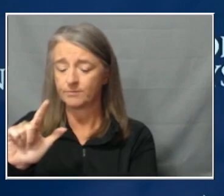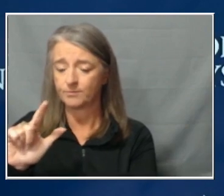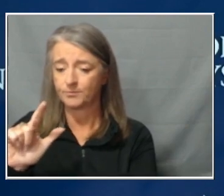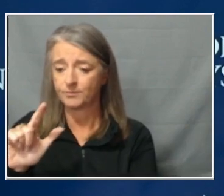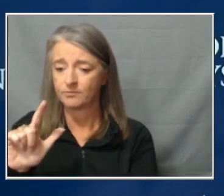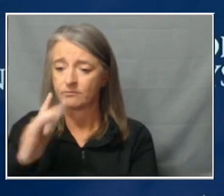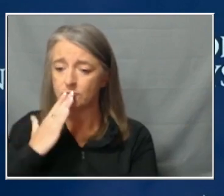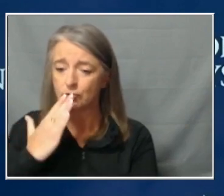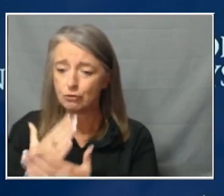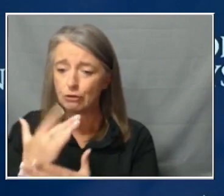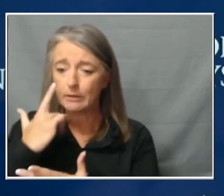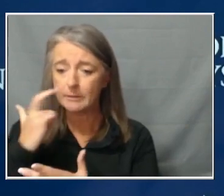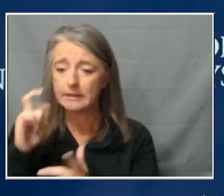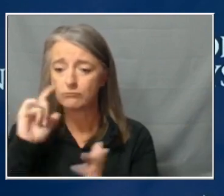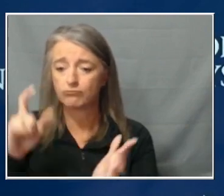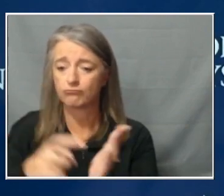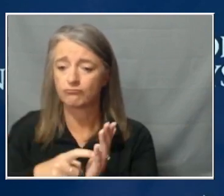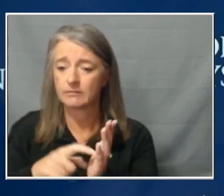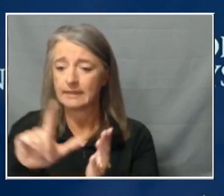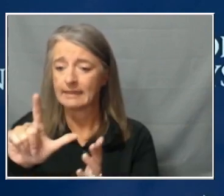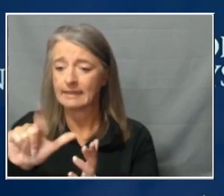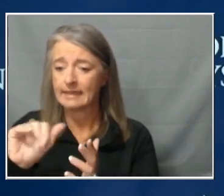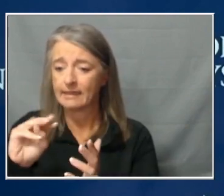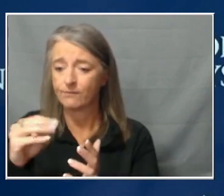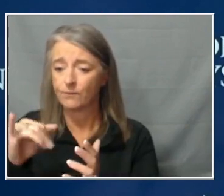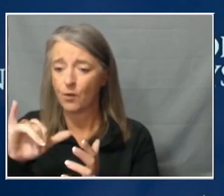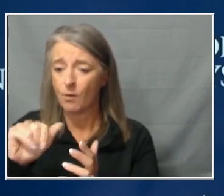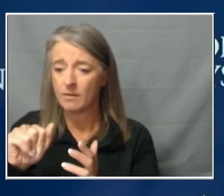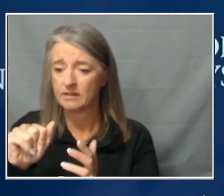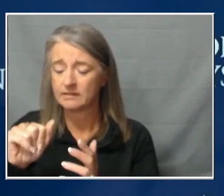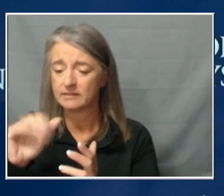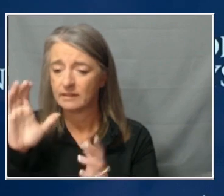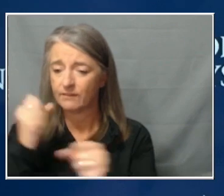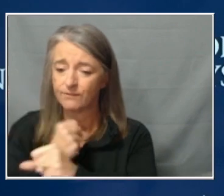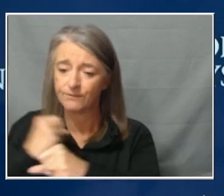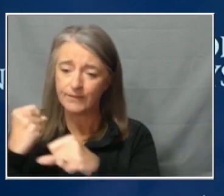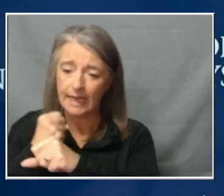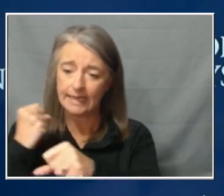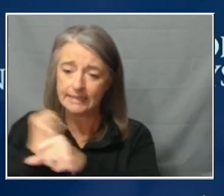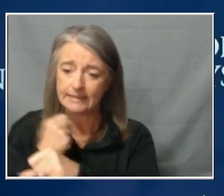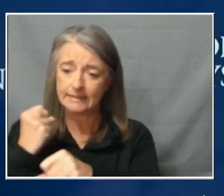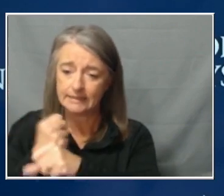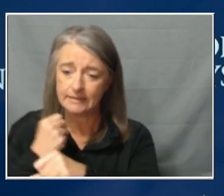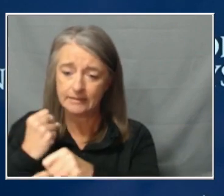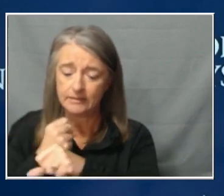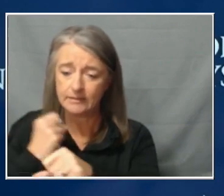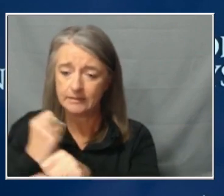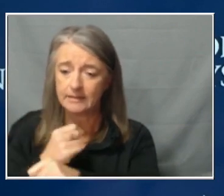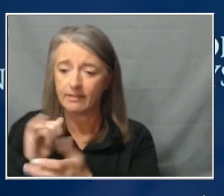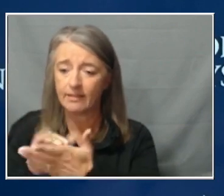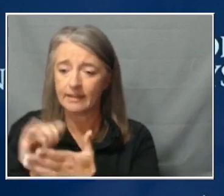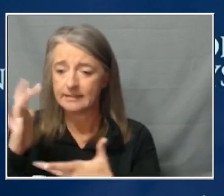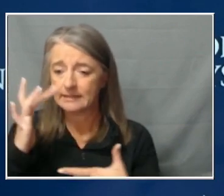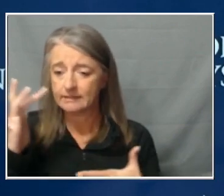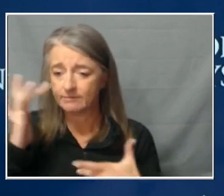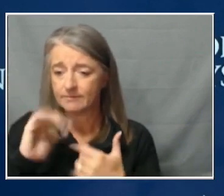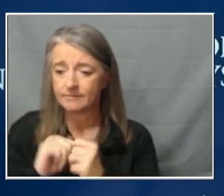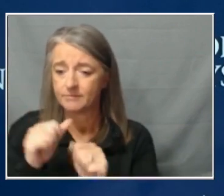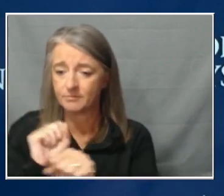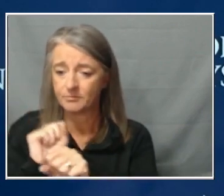good because they can recognize your lymphoma as being foreign, and so they can fight your lymphoma. That's one of the ways in which it works.